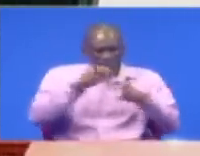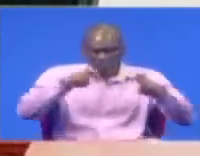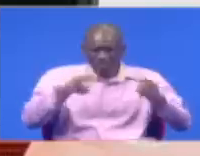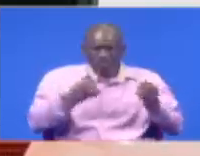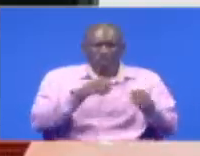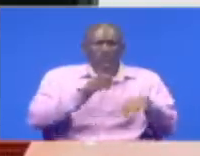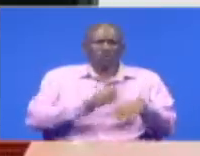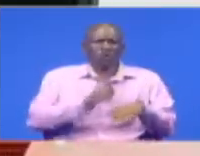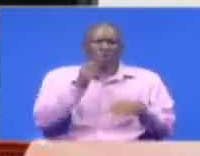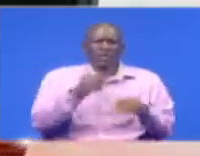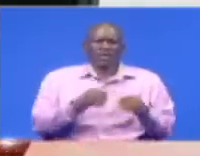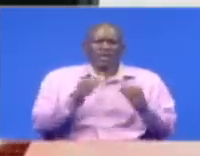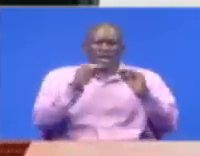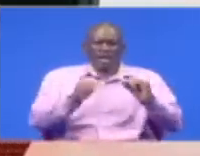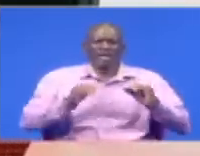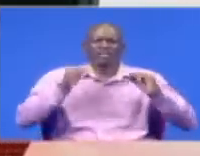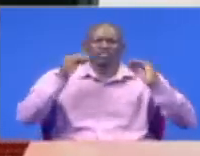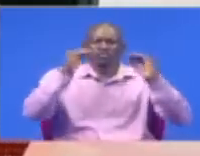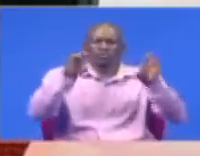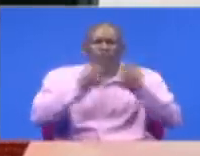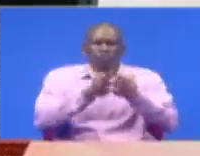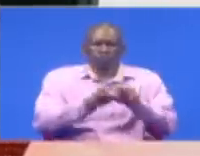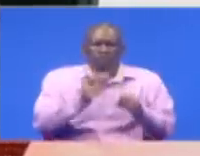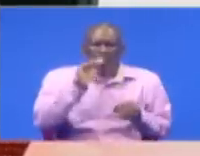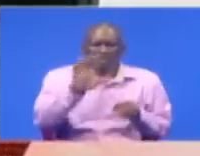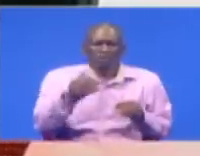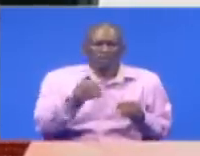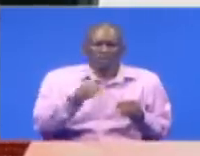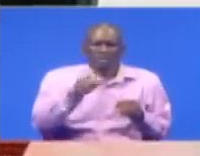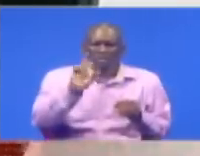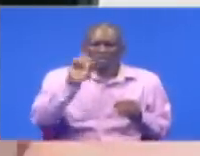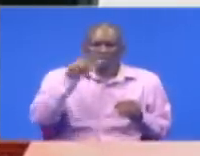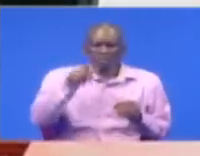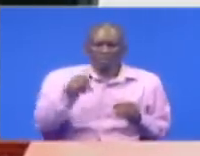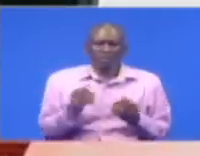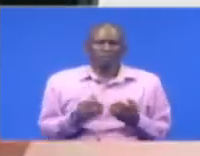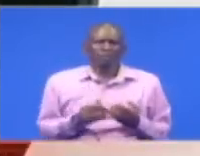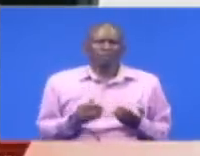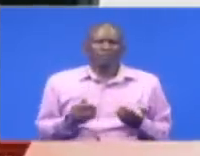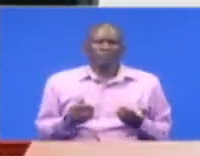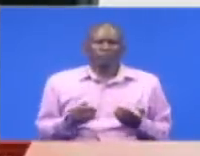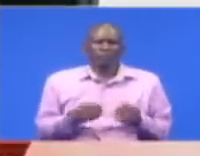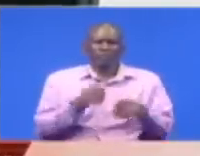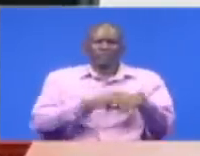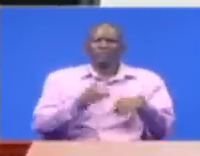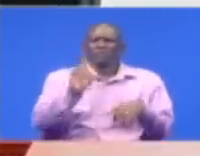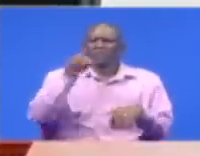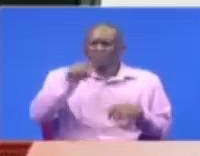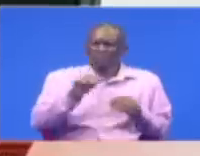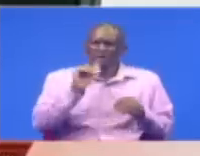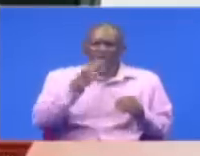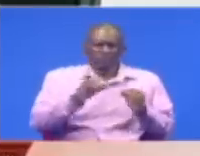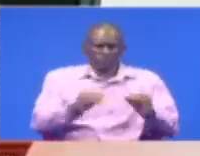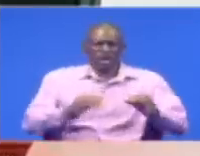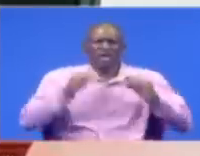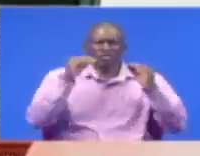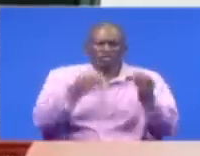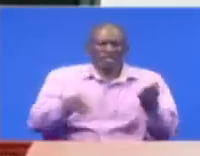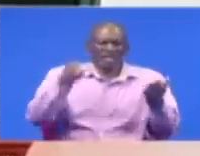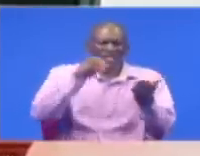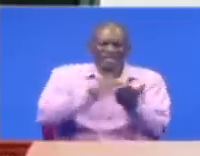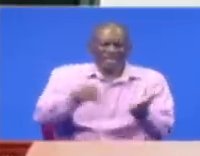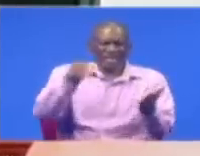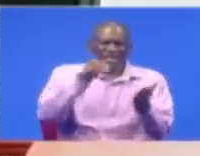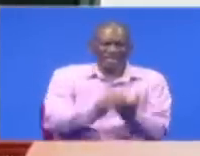when adjournments are also sought by the prosecutors, and they are sought over and over again,